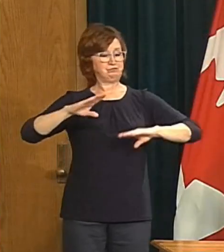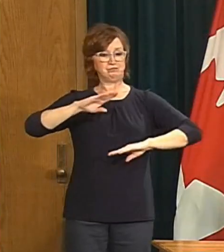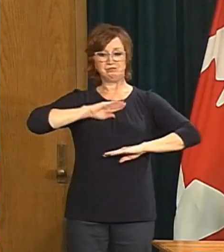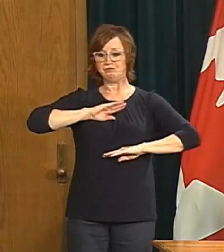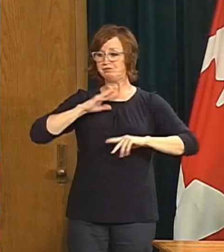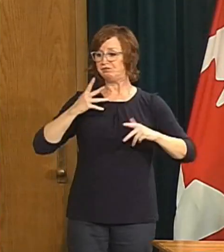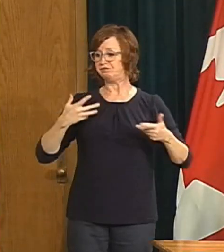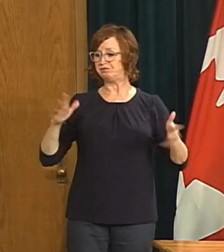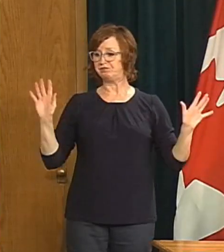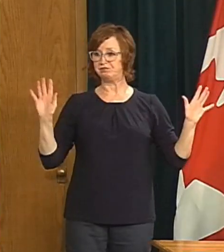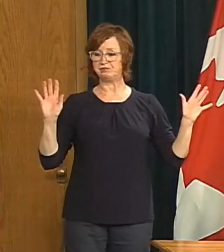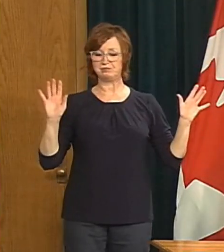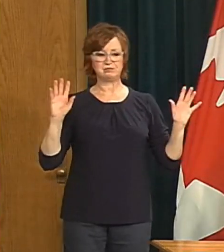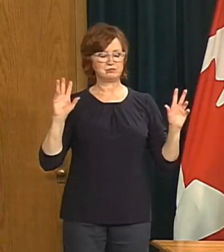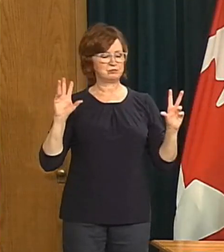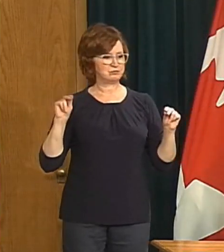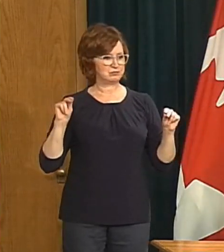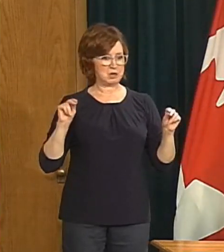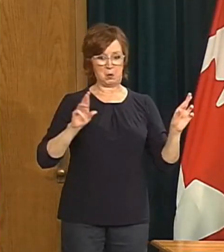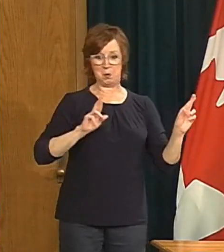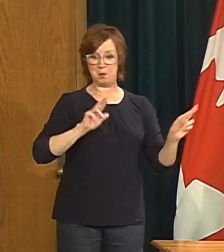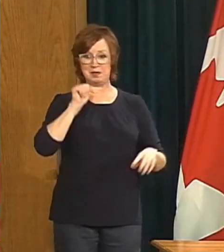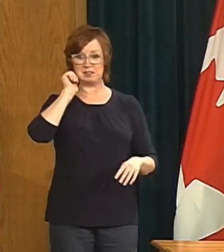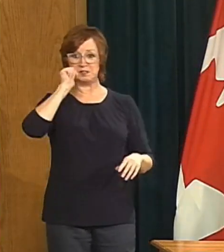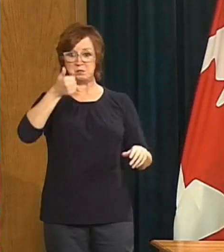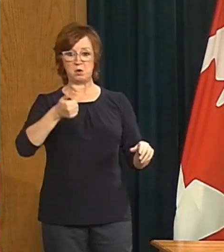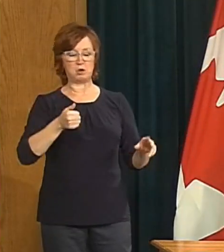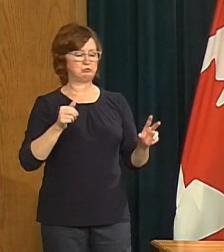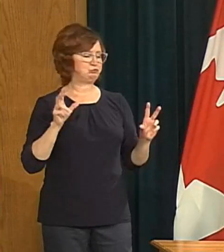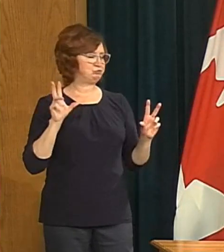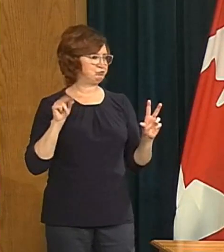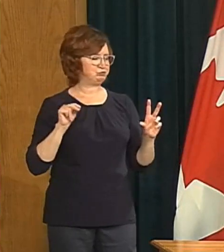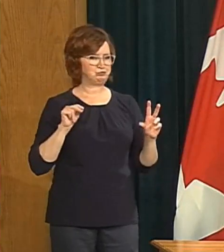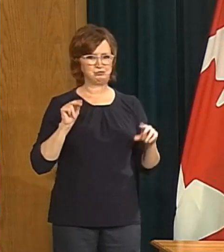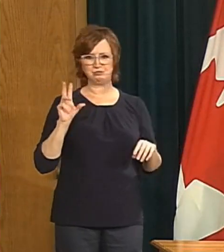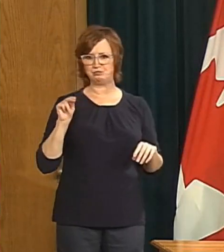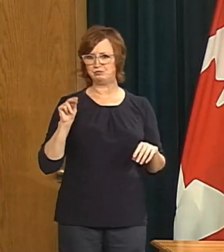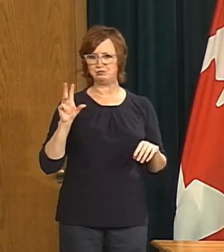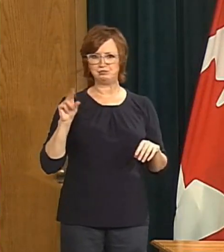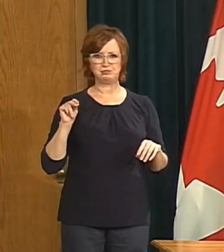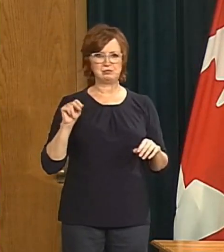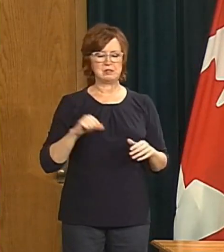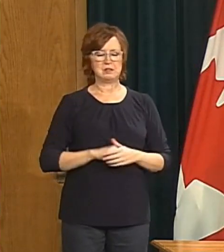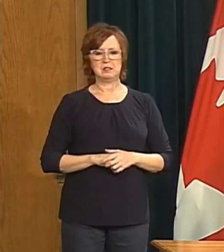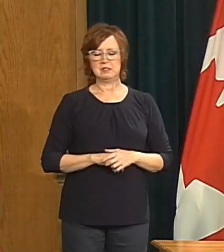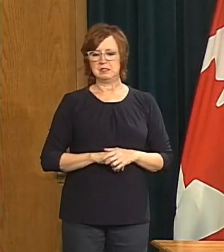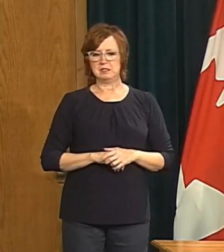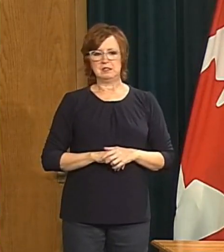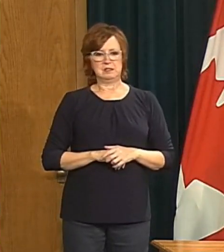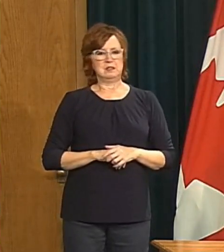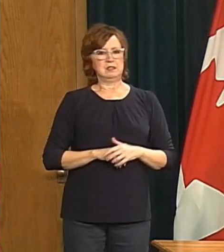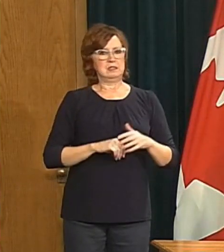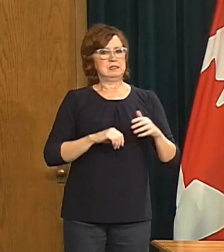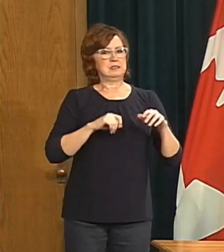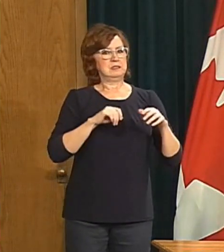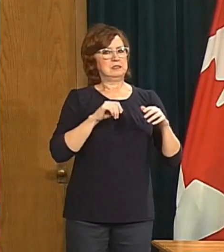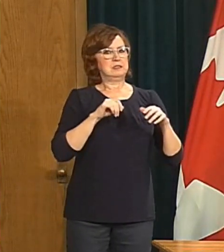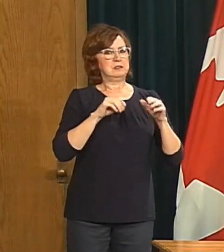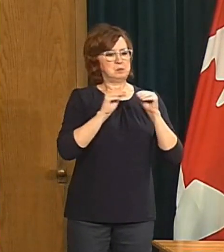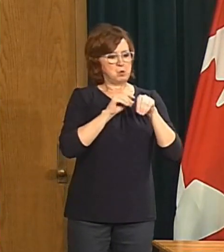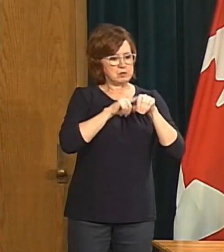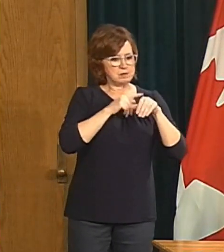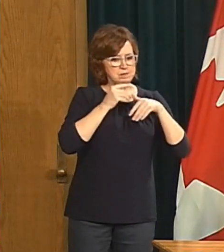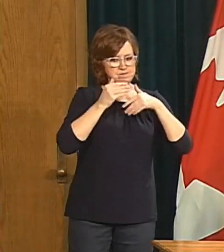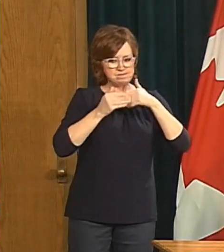place tomorrow. But it is, we feel that if we are going to at some point start to relax some